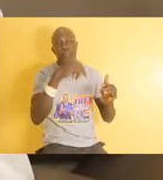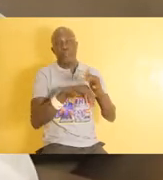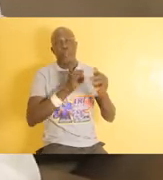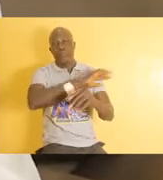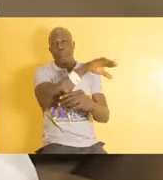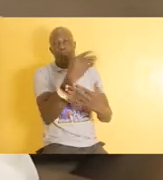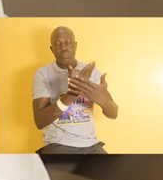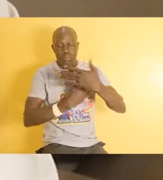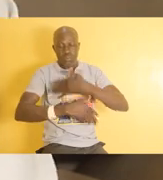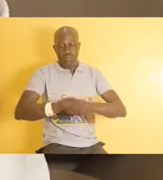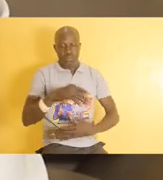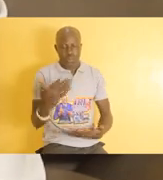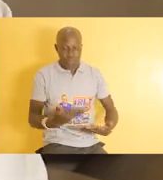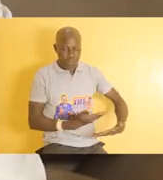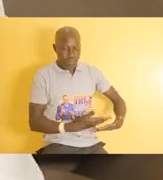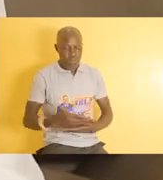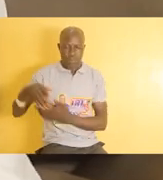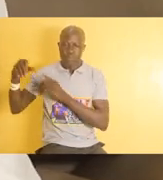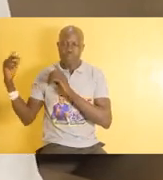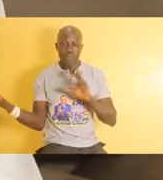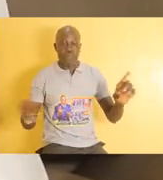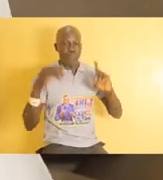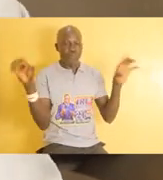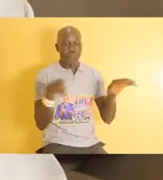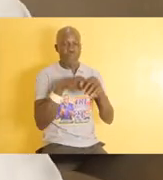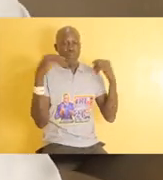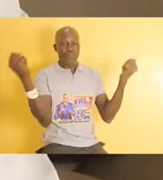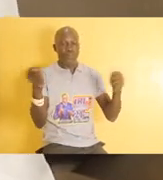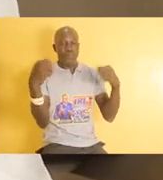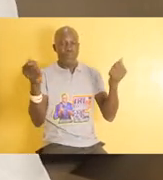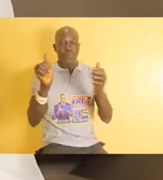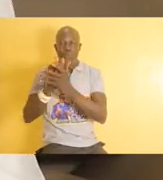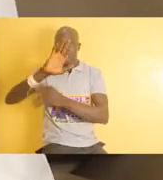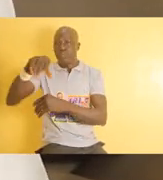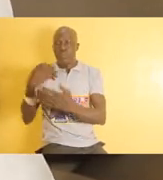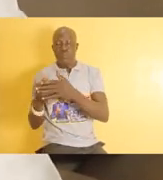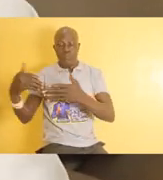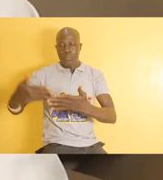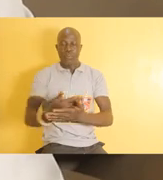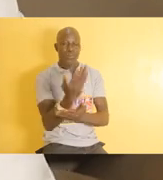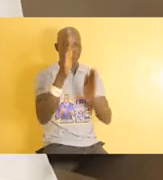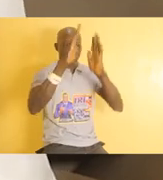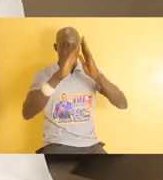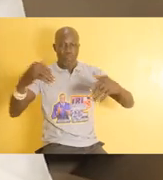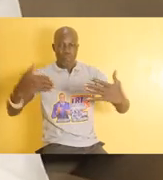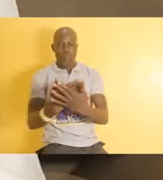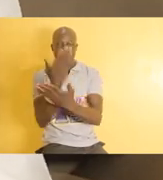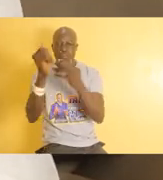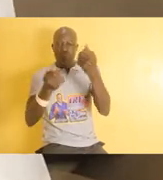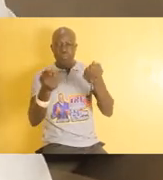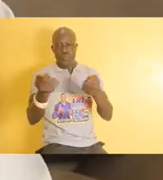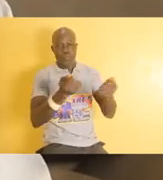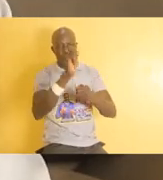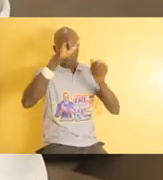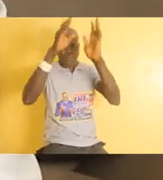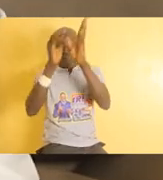Amen. Follow your beauty. Only one anniversary. And you tell say sile. You that are doing your. You tell